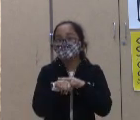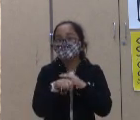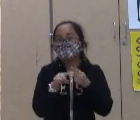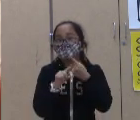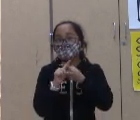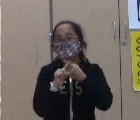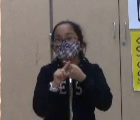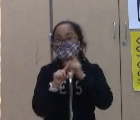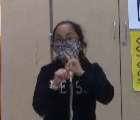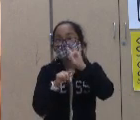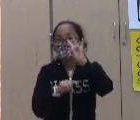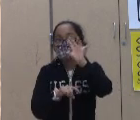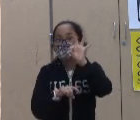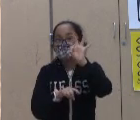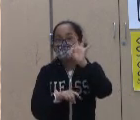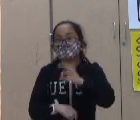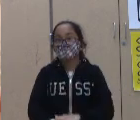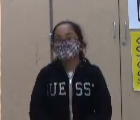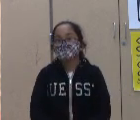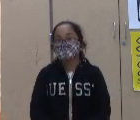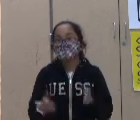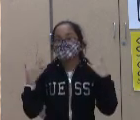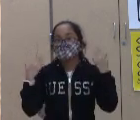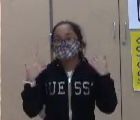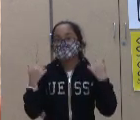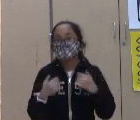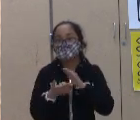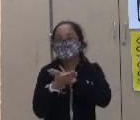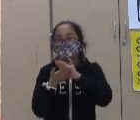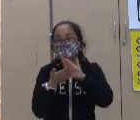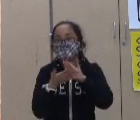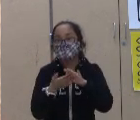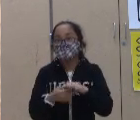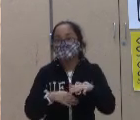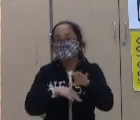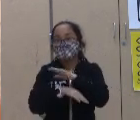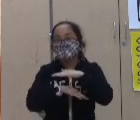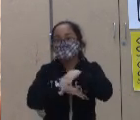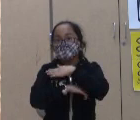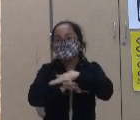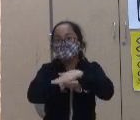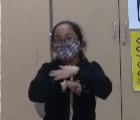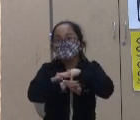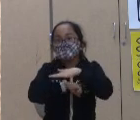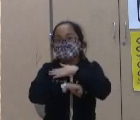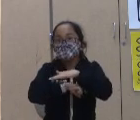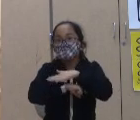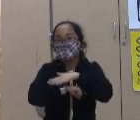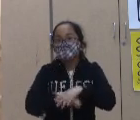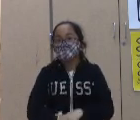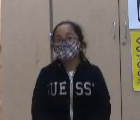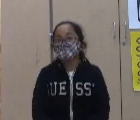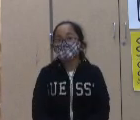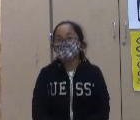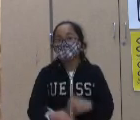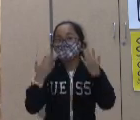it. However, it is not going to be until the 1920s that scientists linked lung cancer with smoking. That's